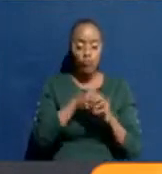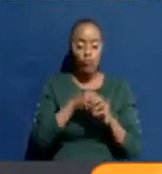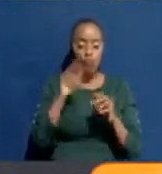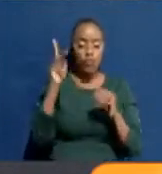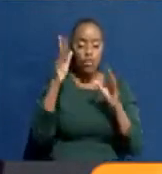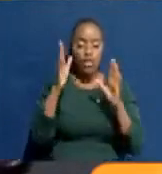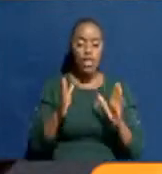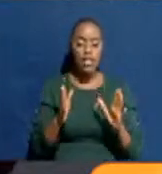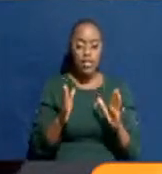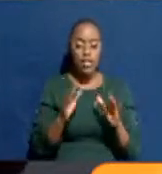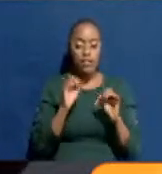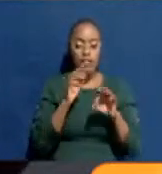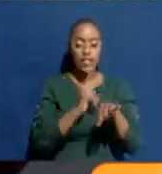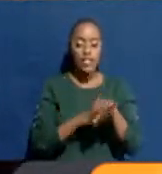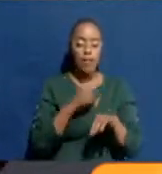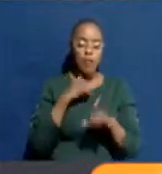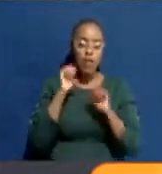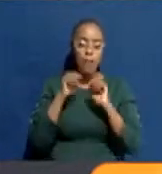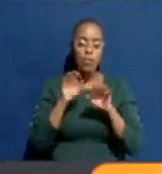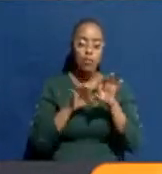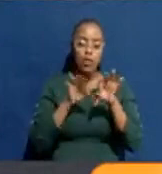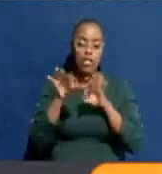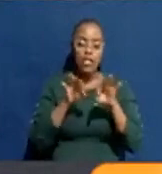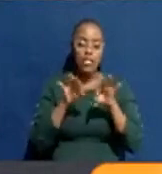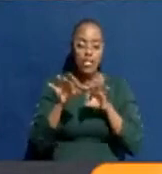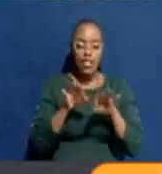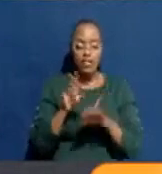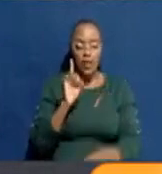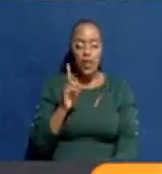people. If we had time, I would have run you through,